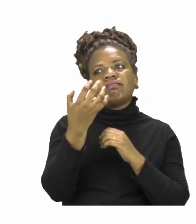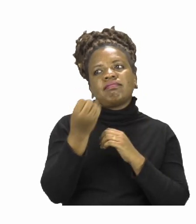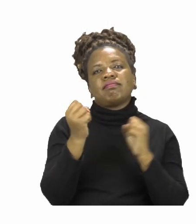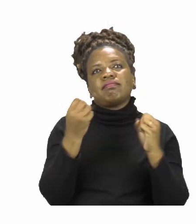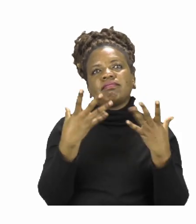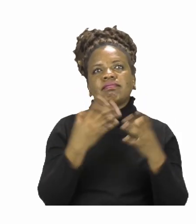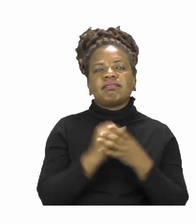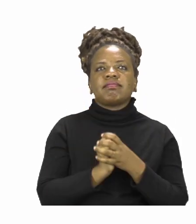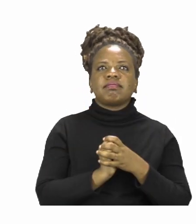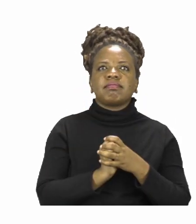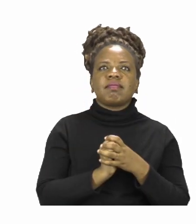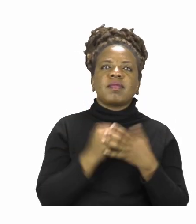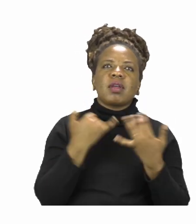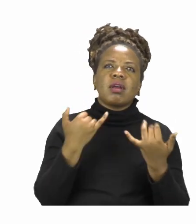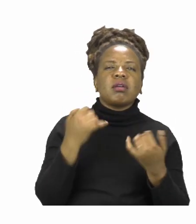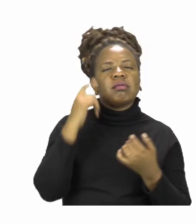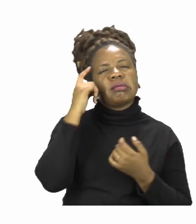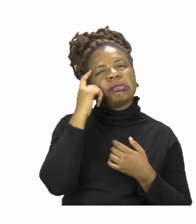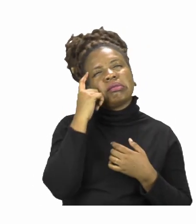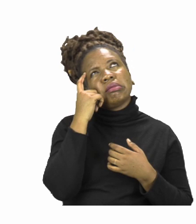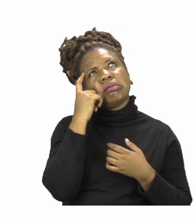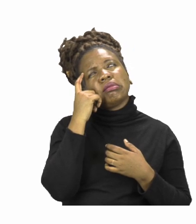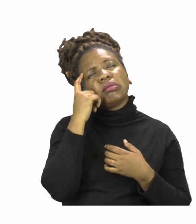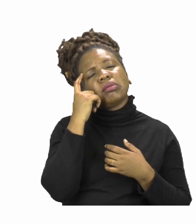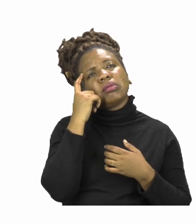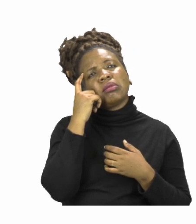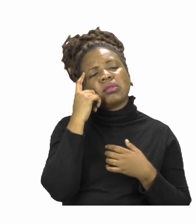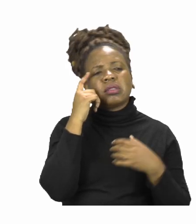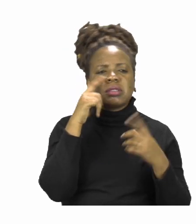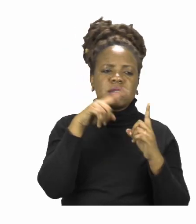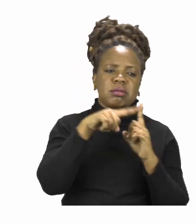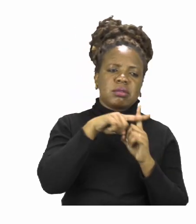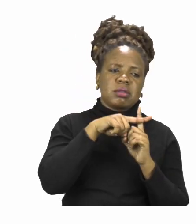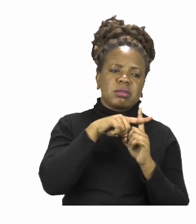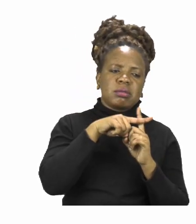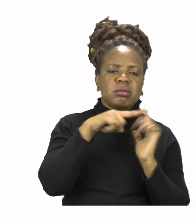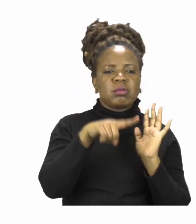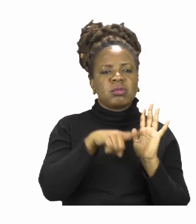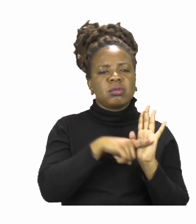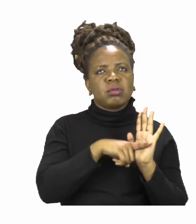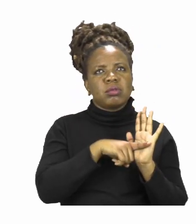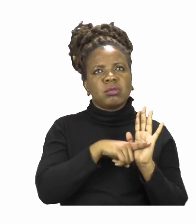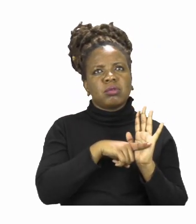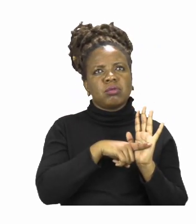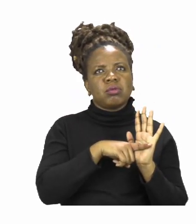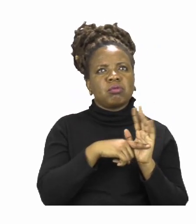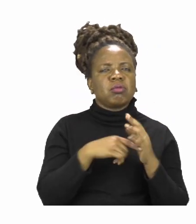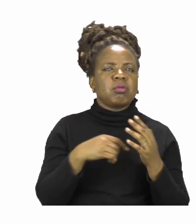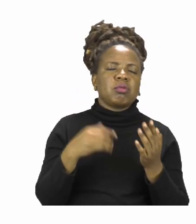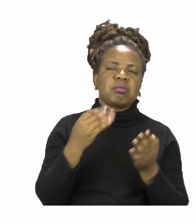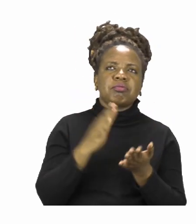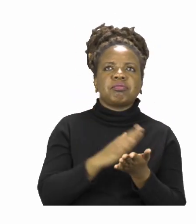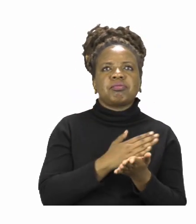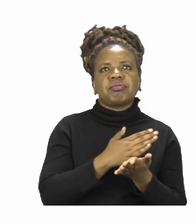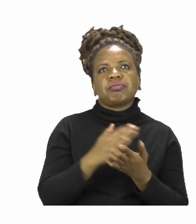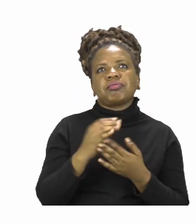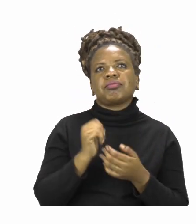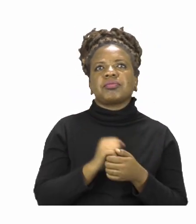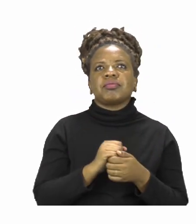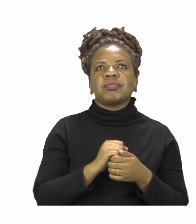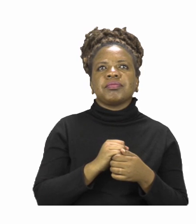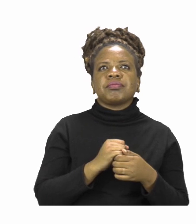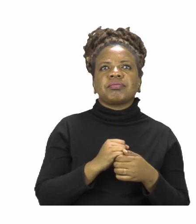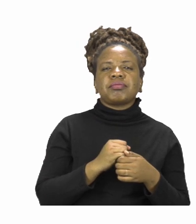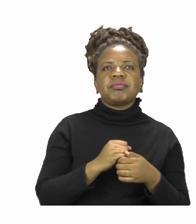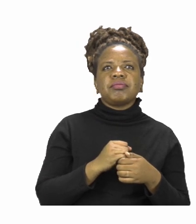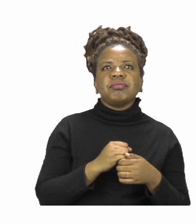whether we are adding or subtracting or sharing. In this case, we